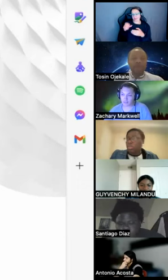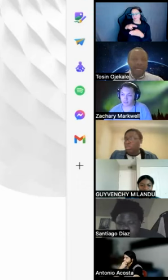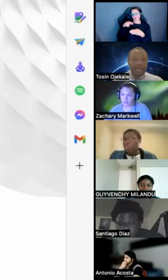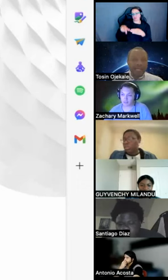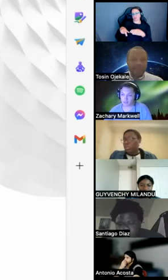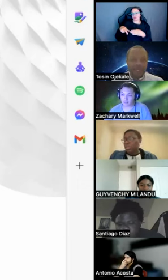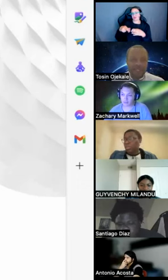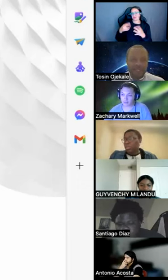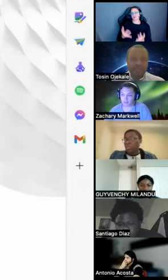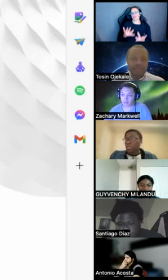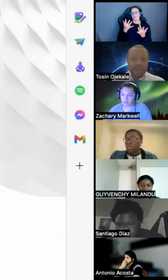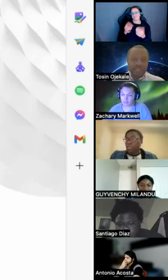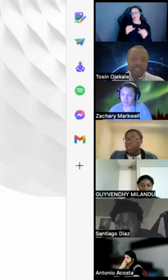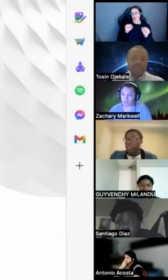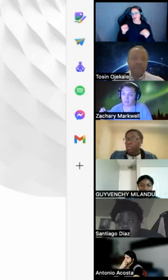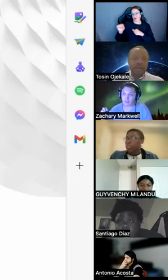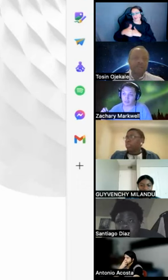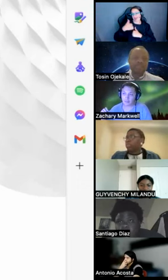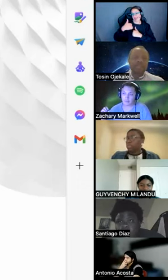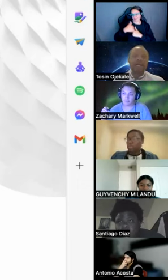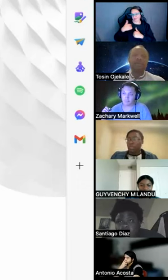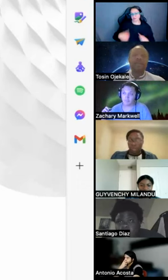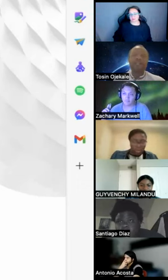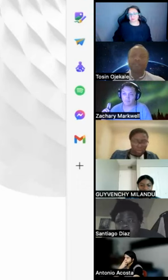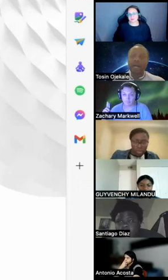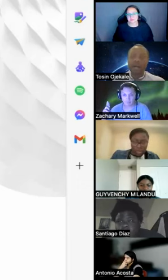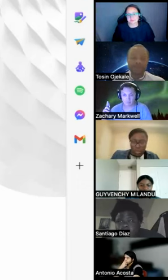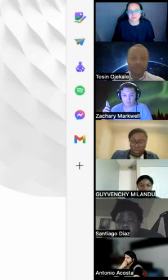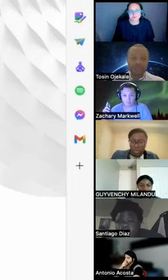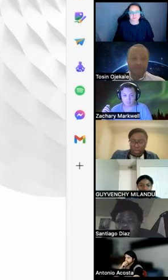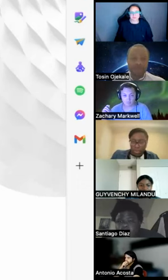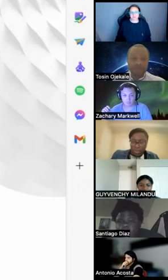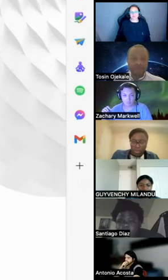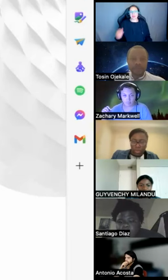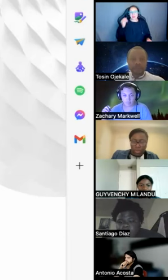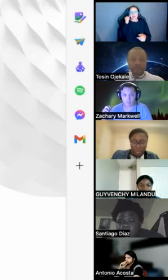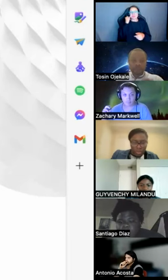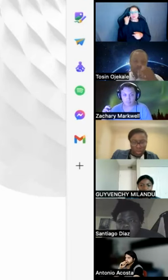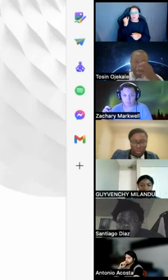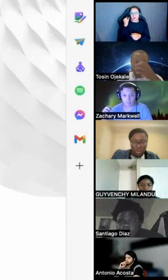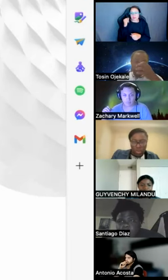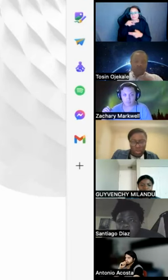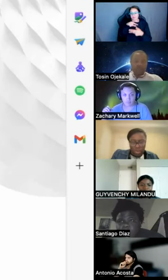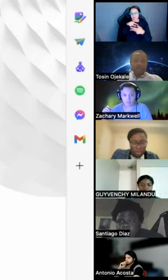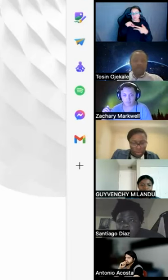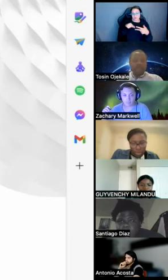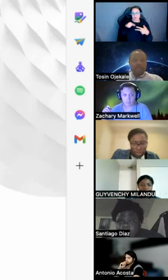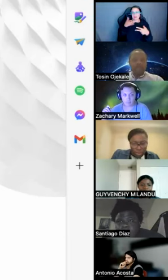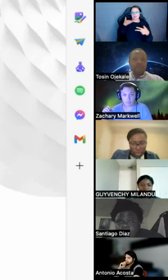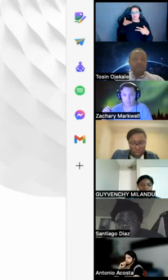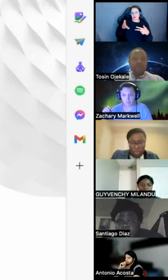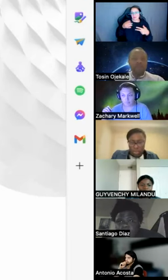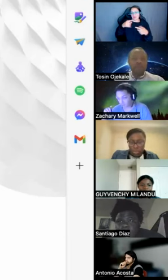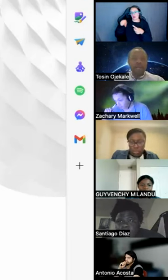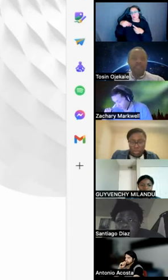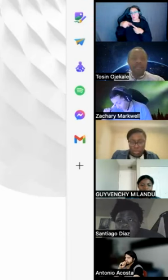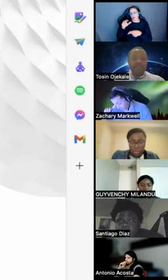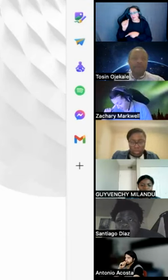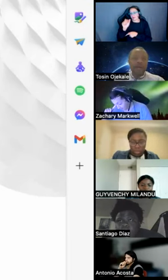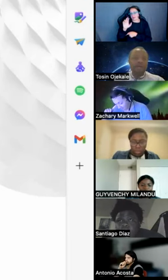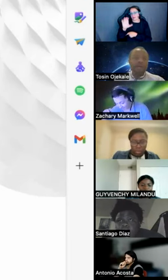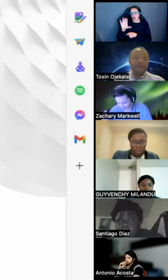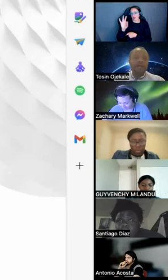imagine other elements present while that arc flash happens, okay? So imagine